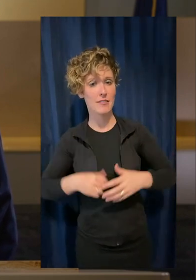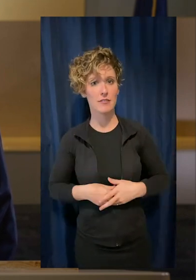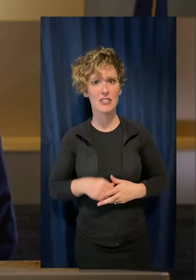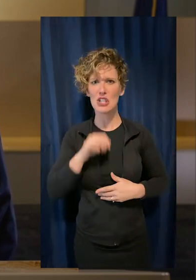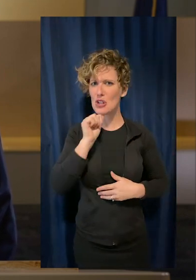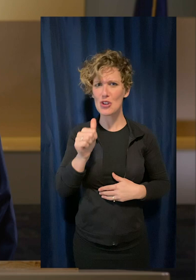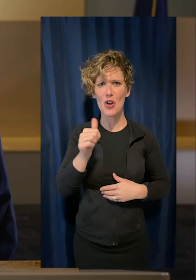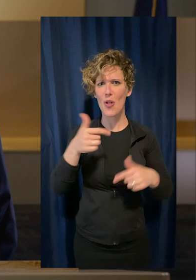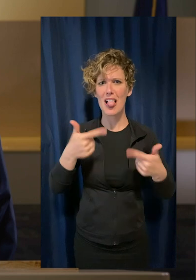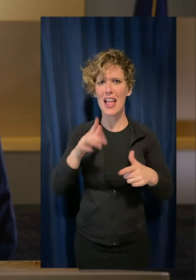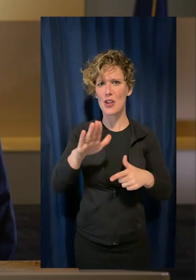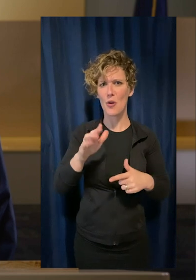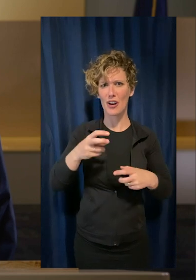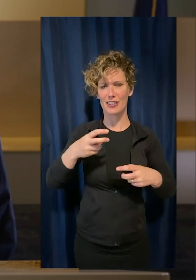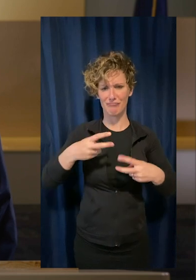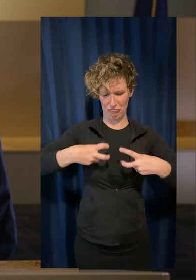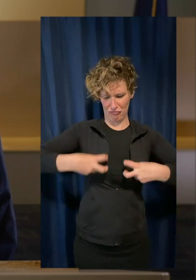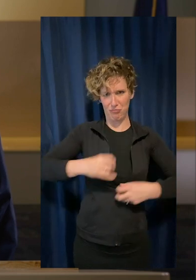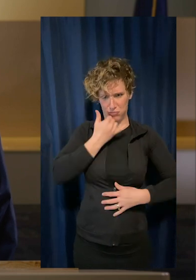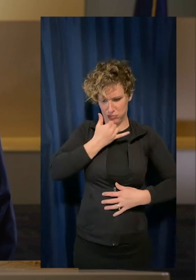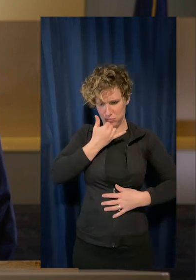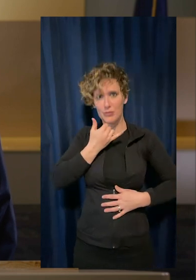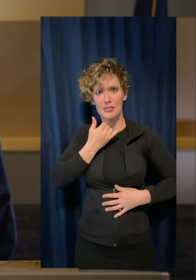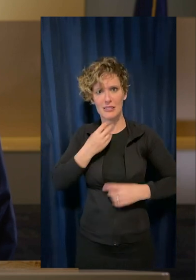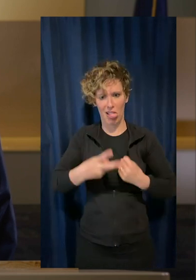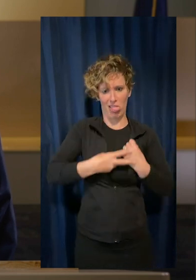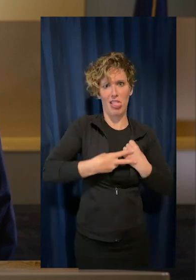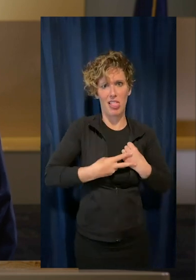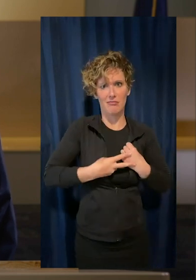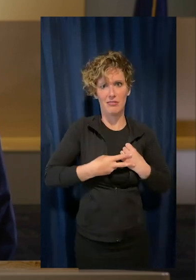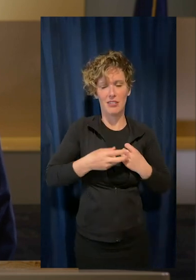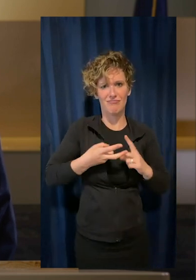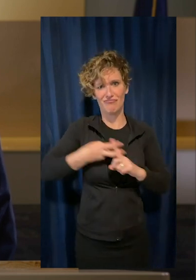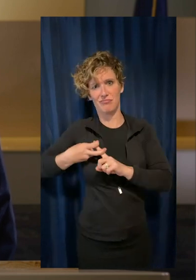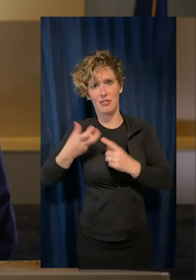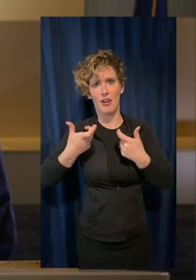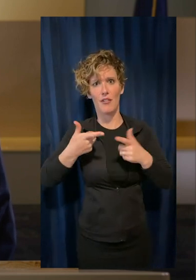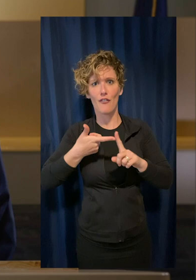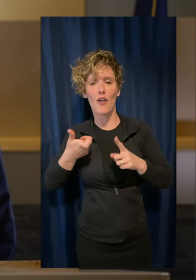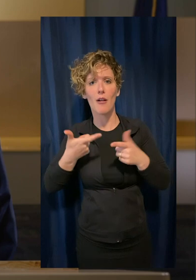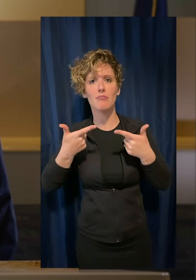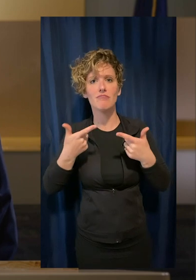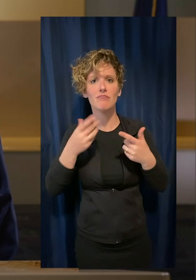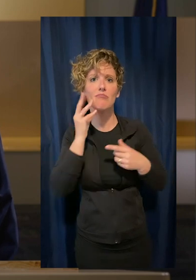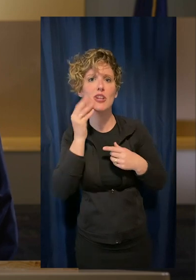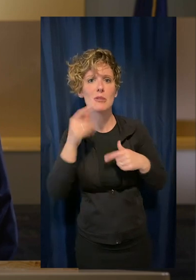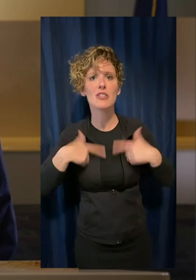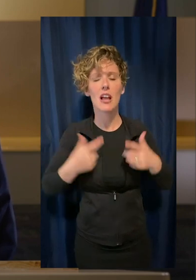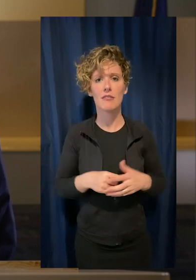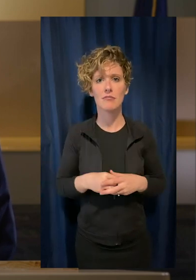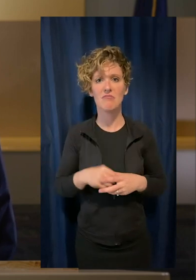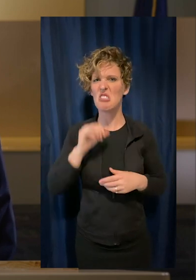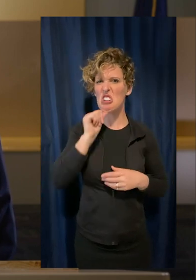worshiping what's right. As Steve Jobs says, your time is limited, so don't waste it living someone else's life. Don't be trapped